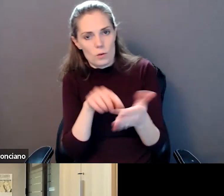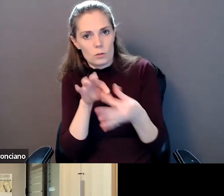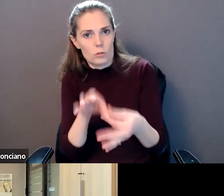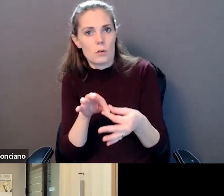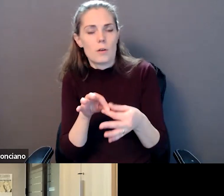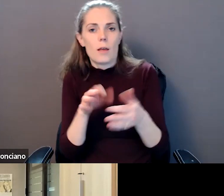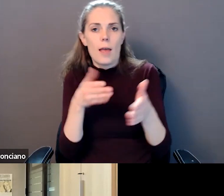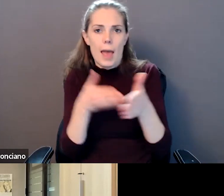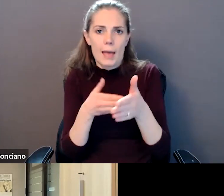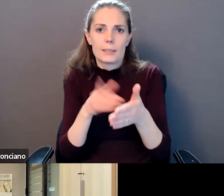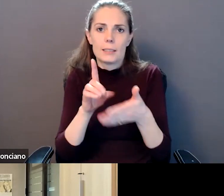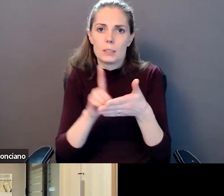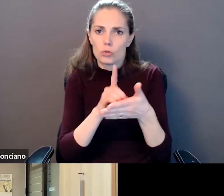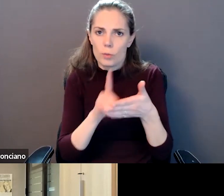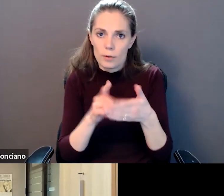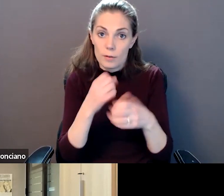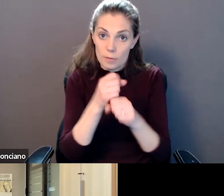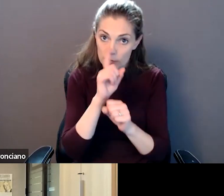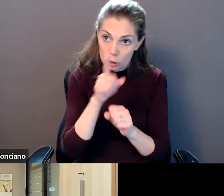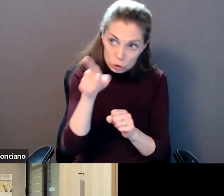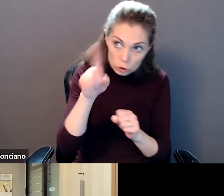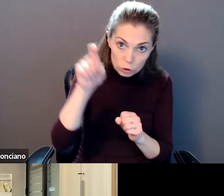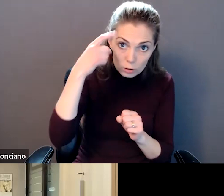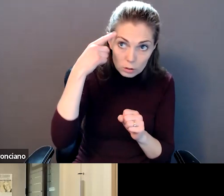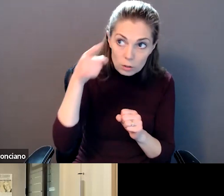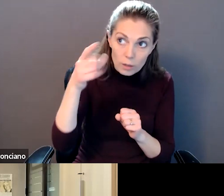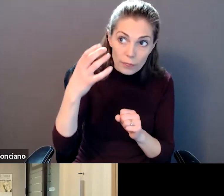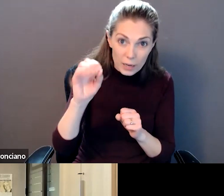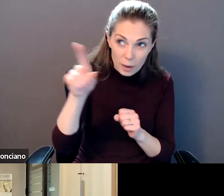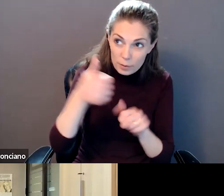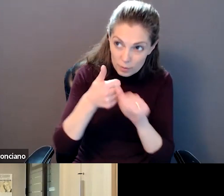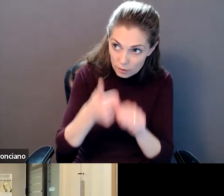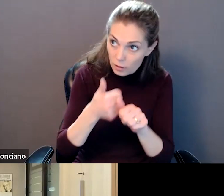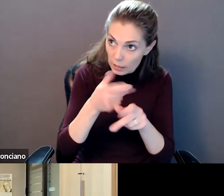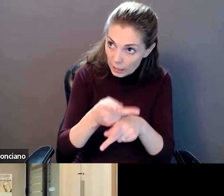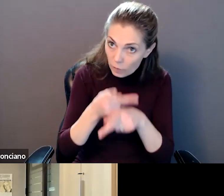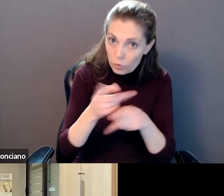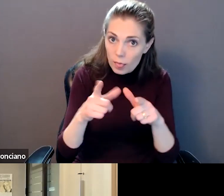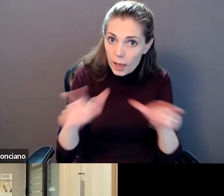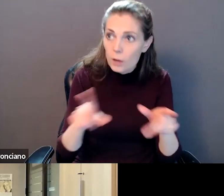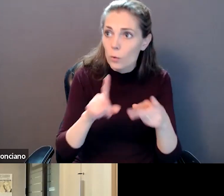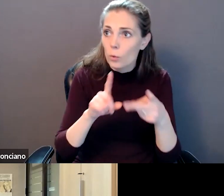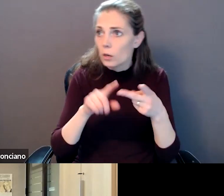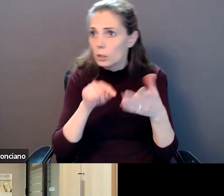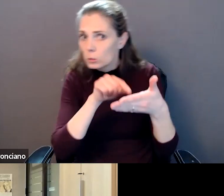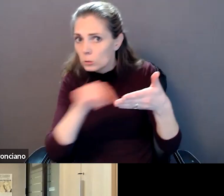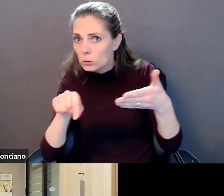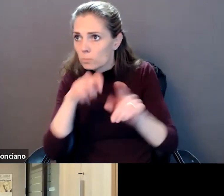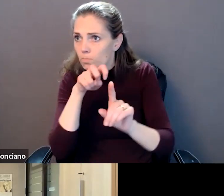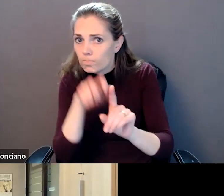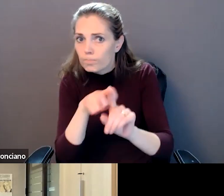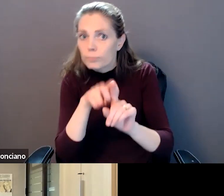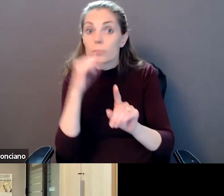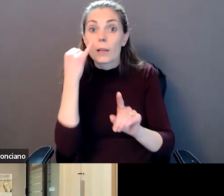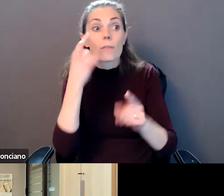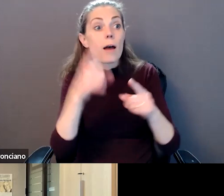has strong language, clear processes, mechanisms, procedures in place to address harassment and violence in the